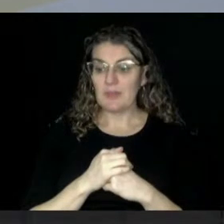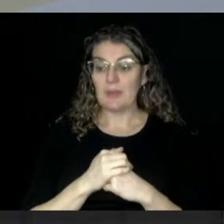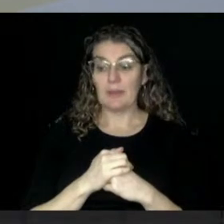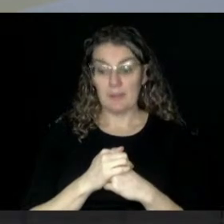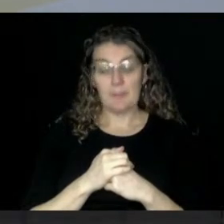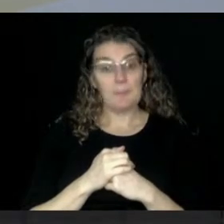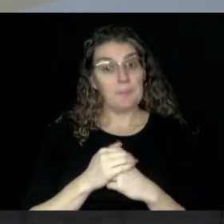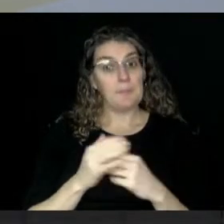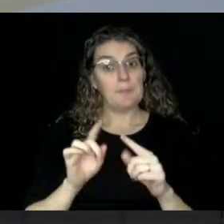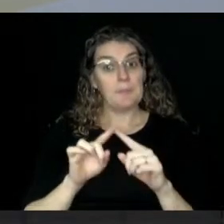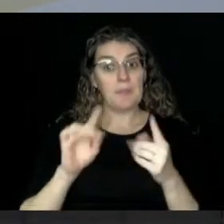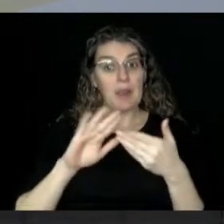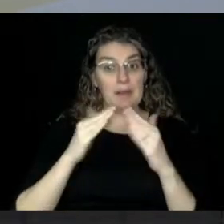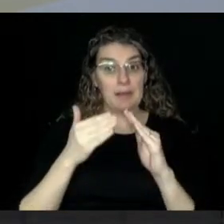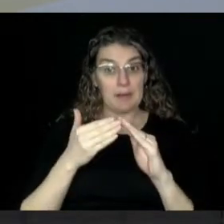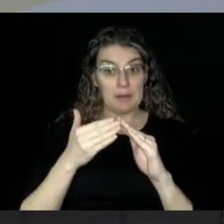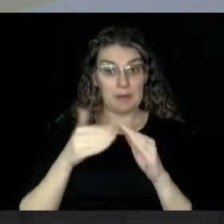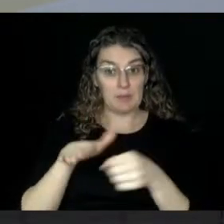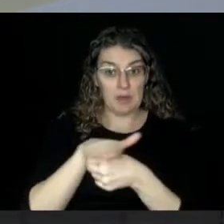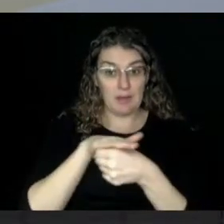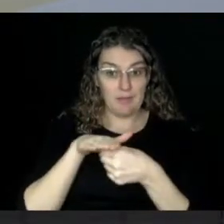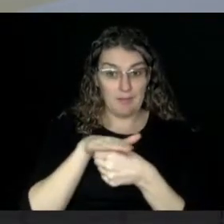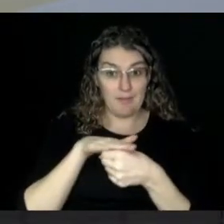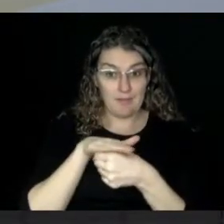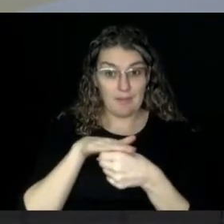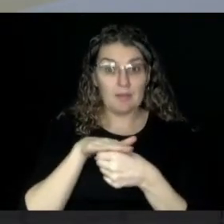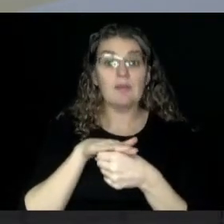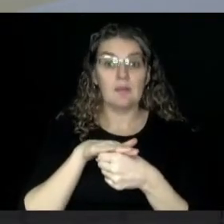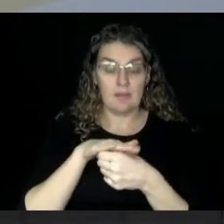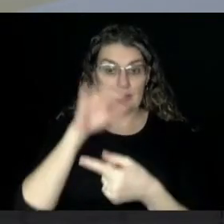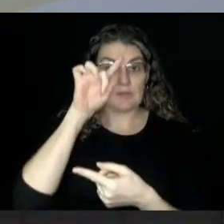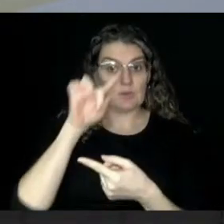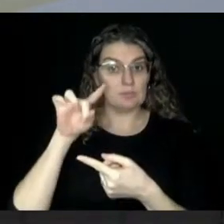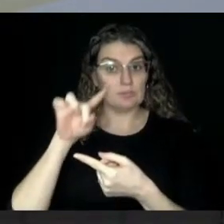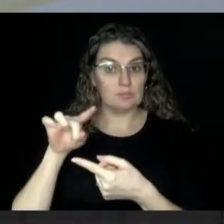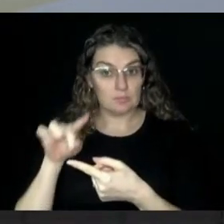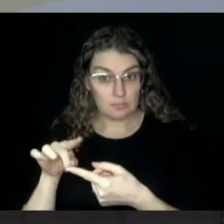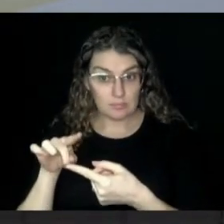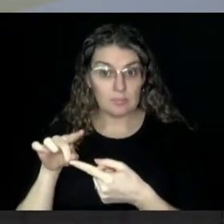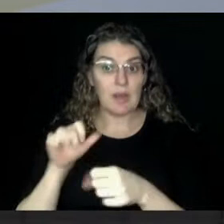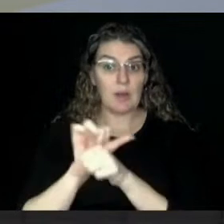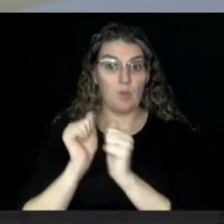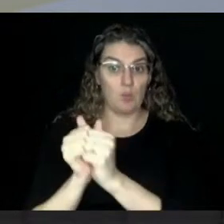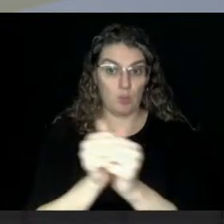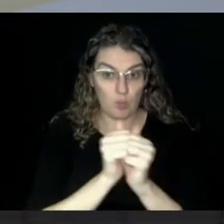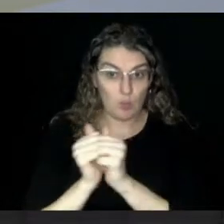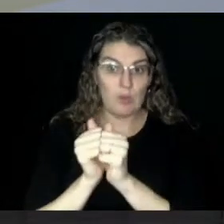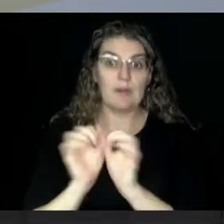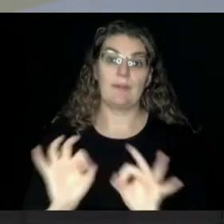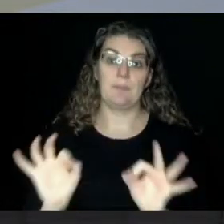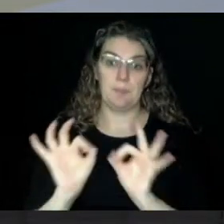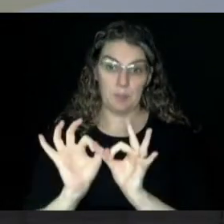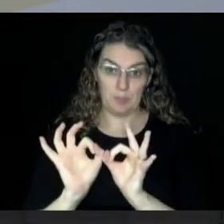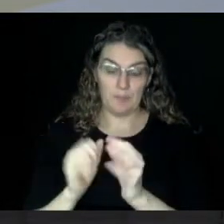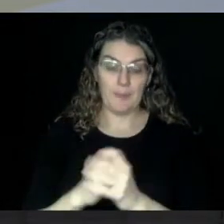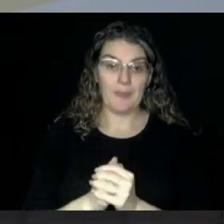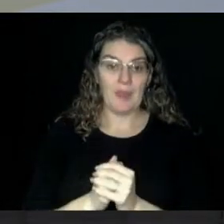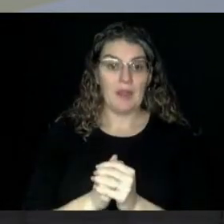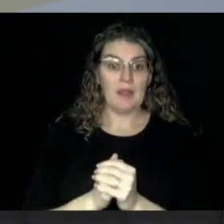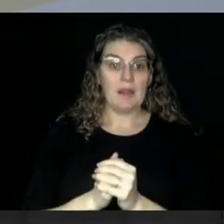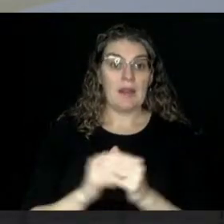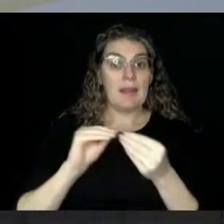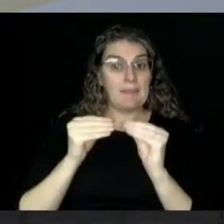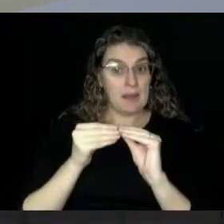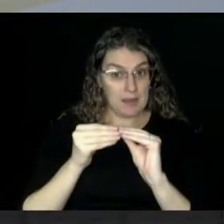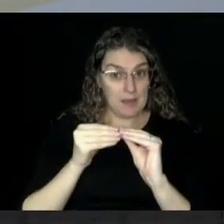an impact and that collective efforts are making a difference. With still elevated case counts, though, in